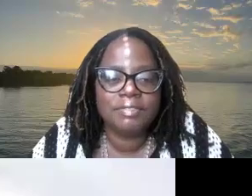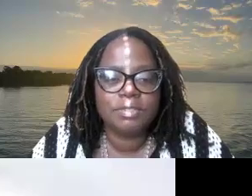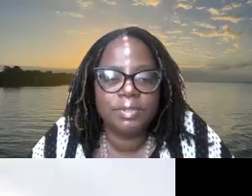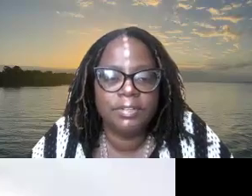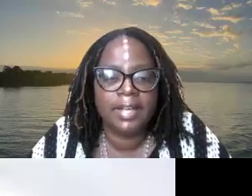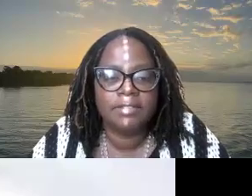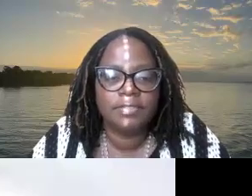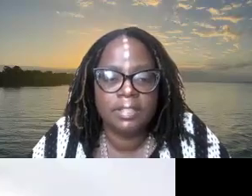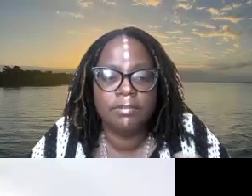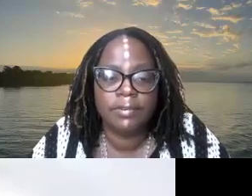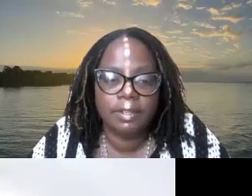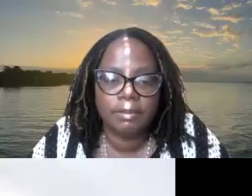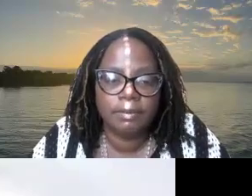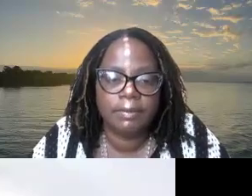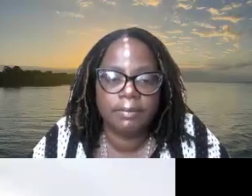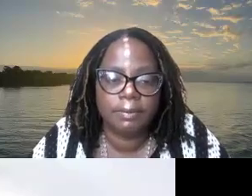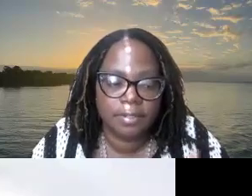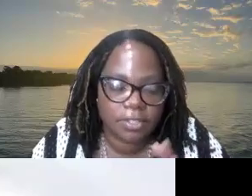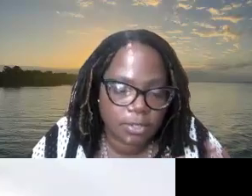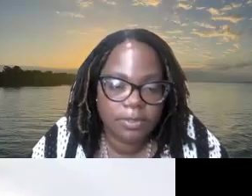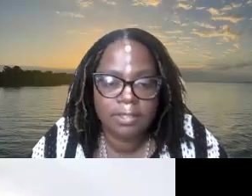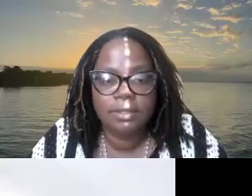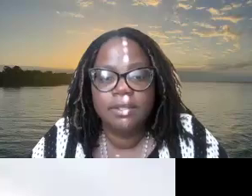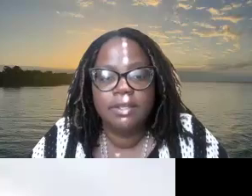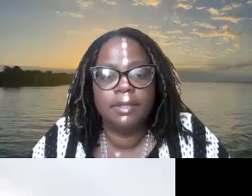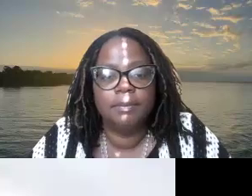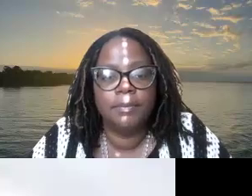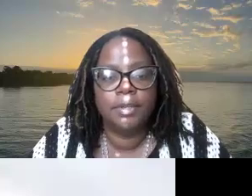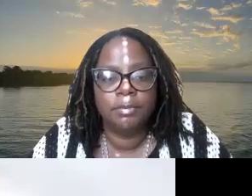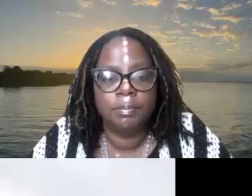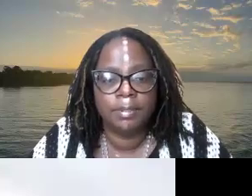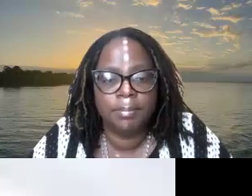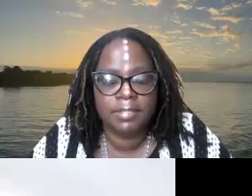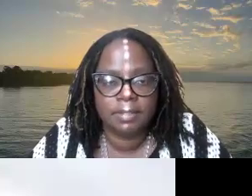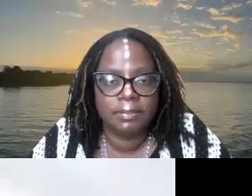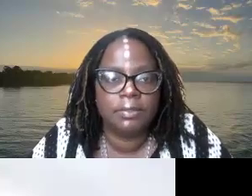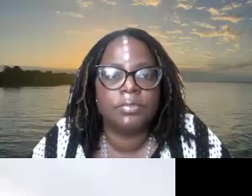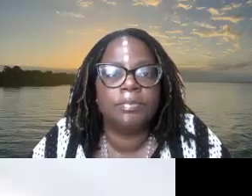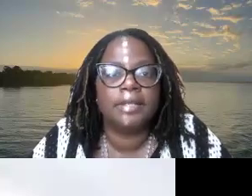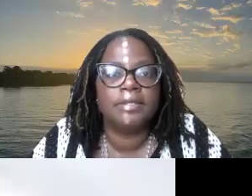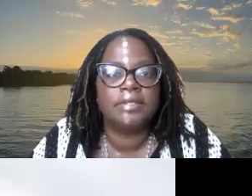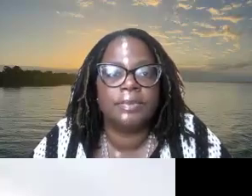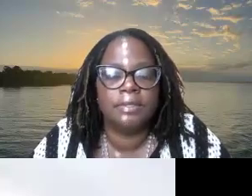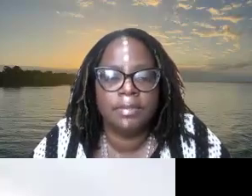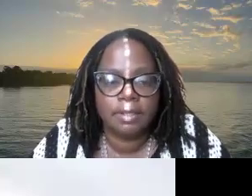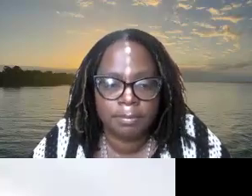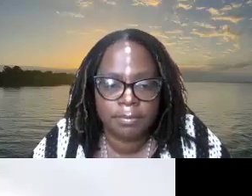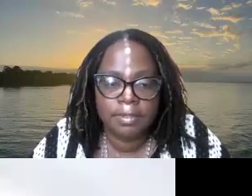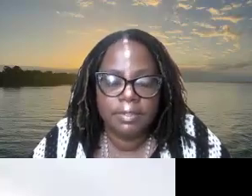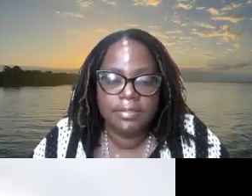culturally destructive is when you're actively ignoring or excluding a group based on their cultural practices,